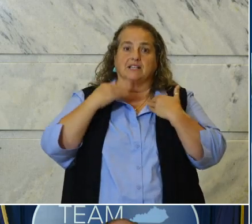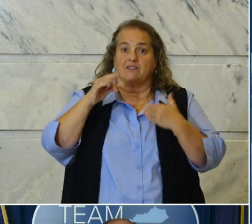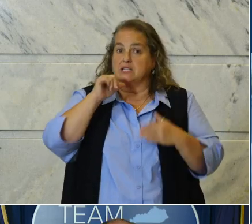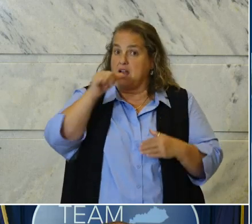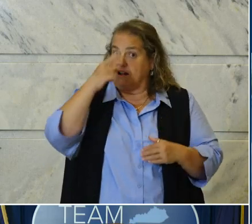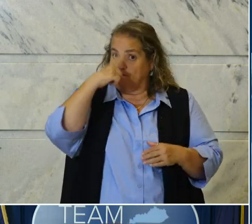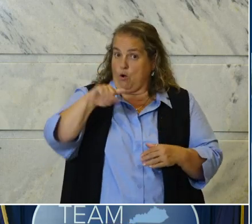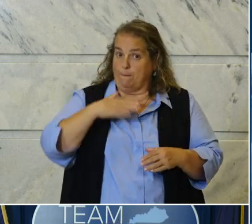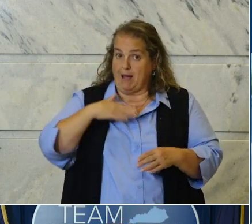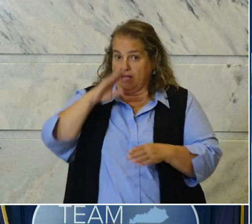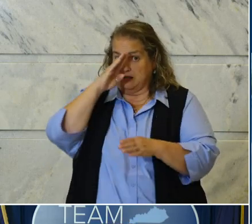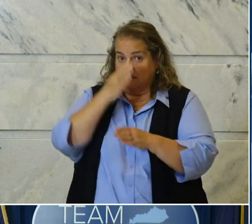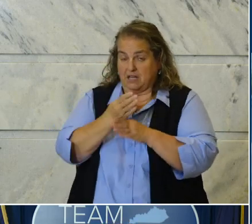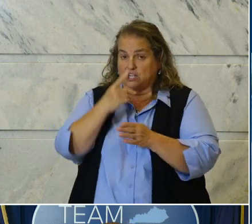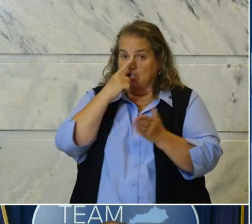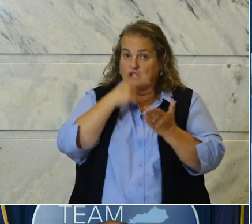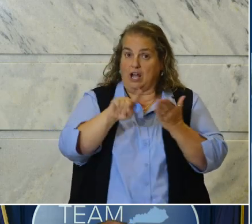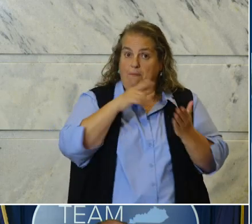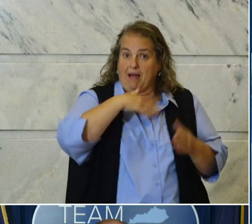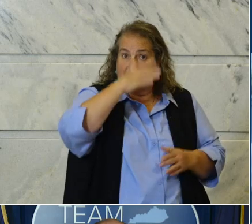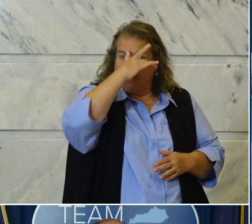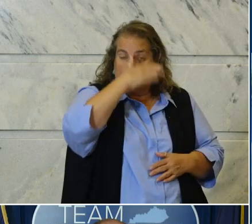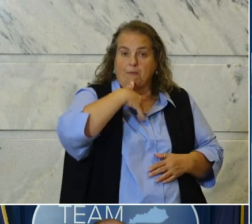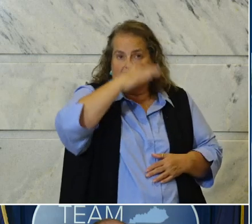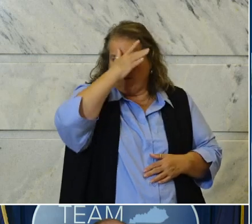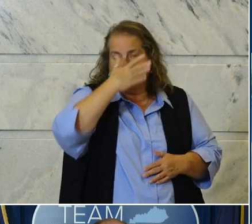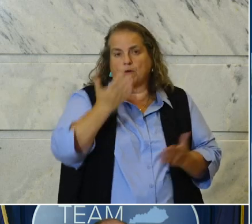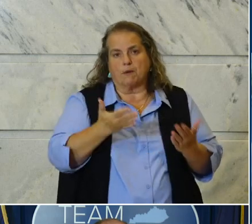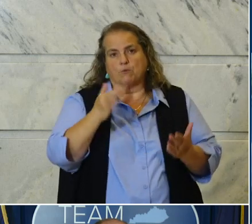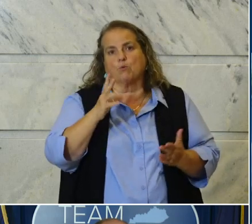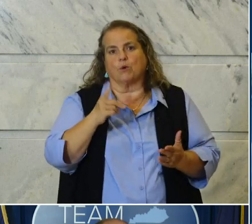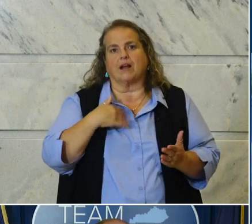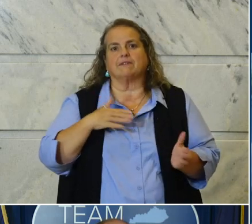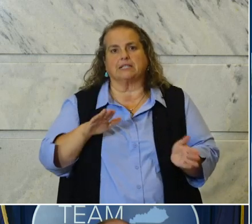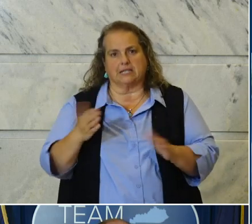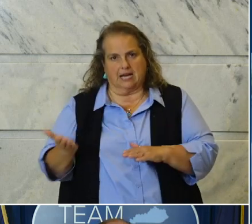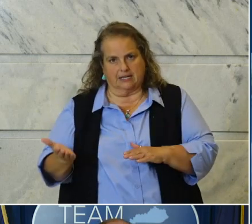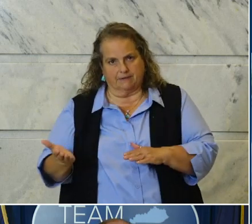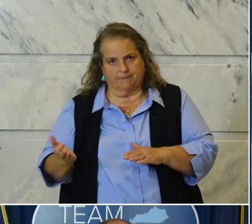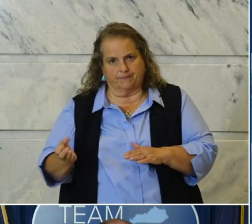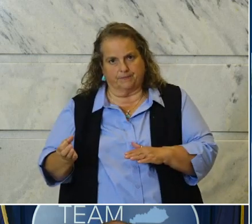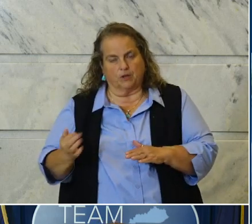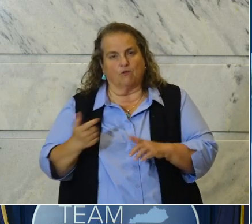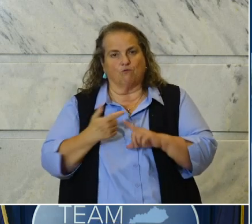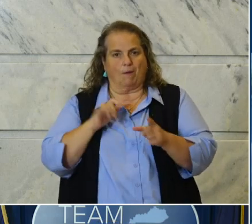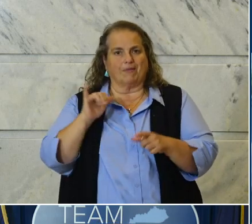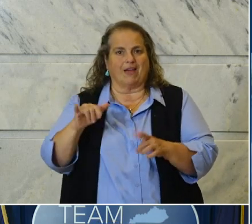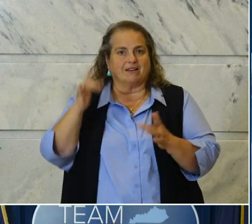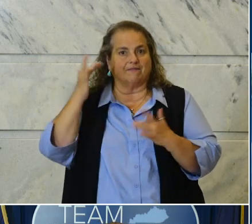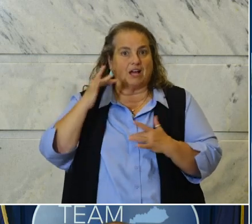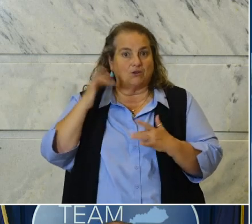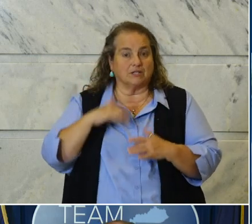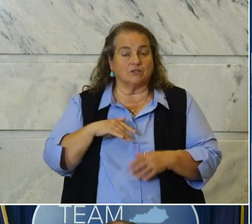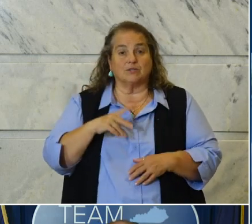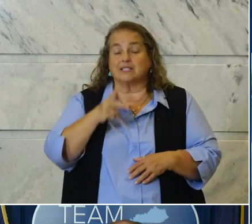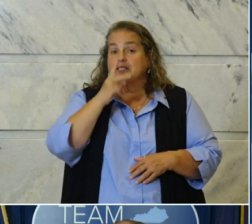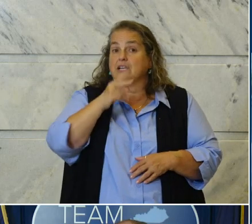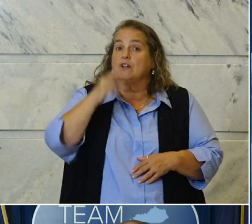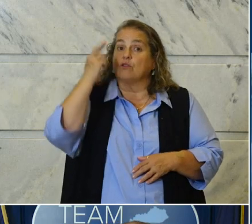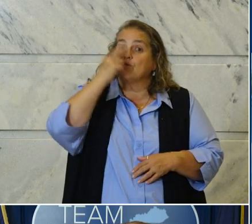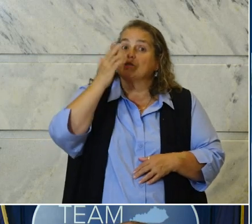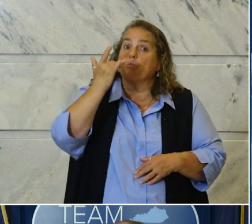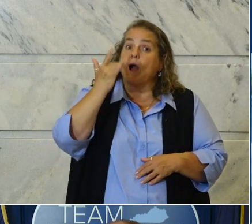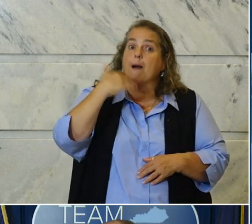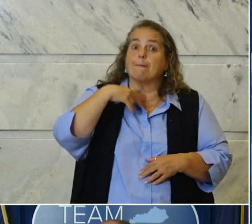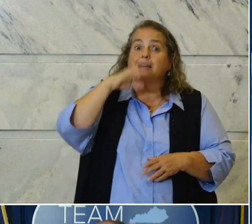son, that my dad would have probably lost his life to this virus. You see, the reason my